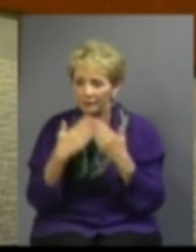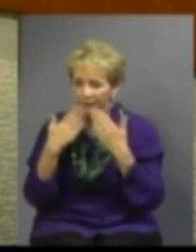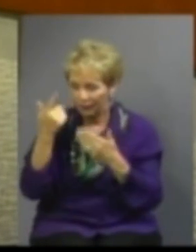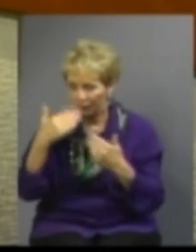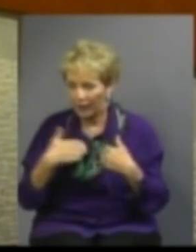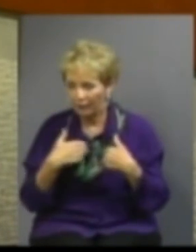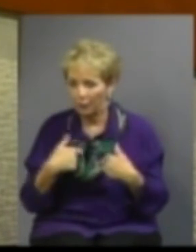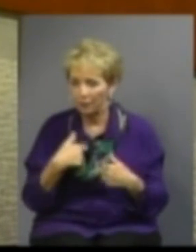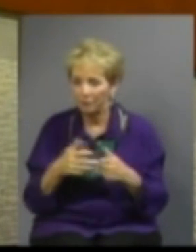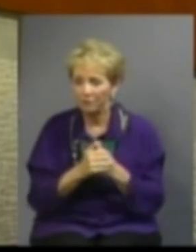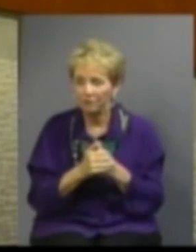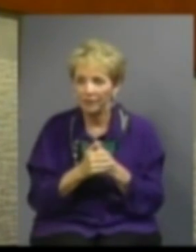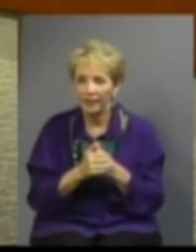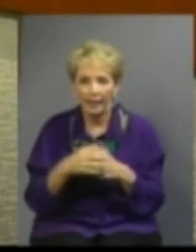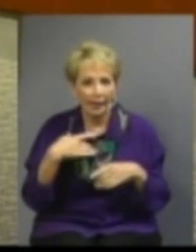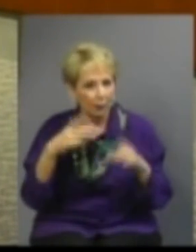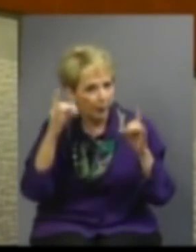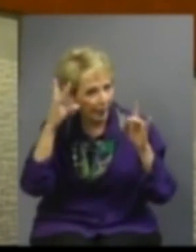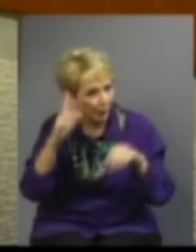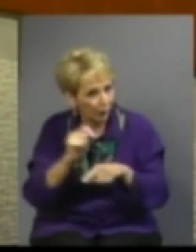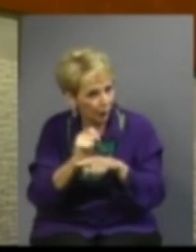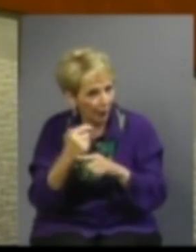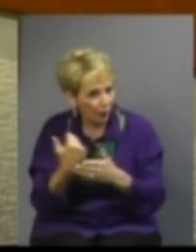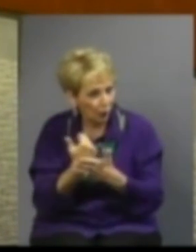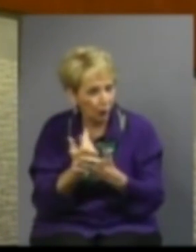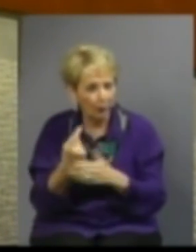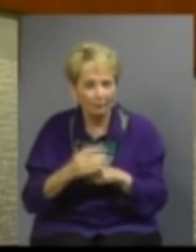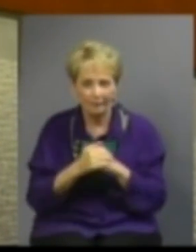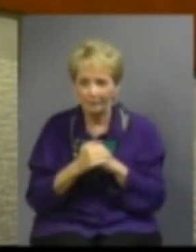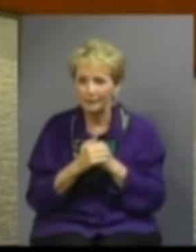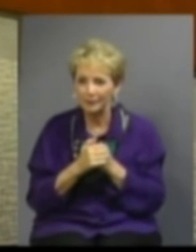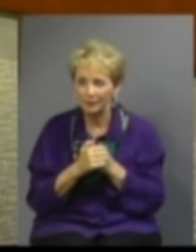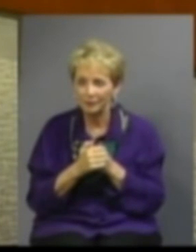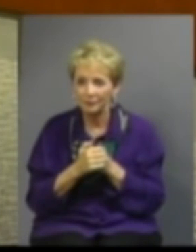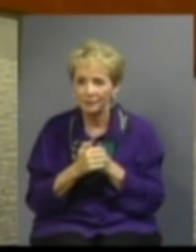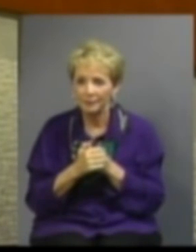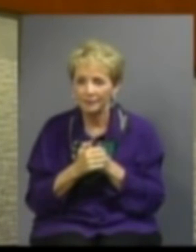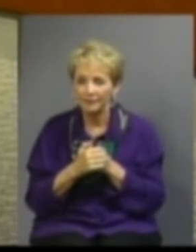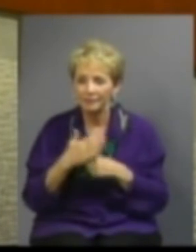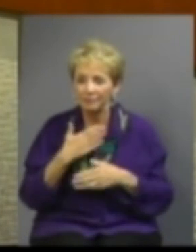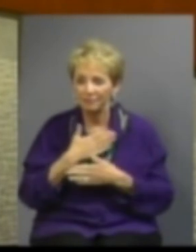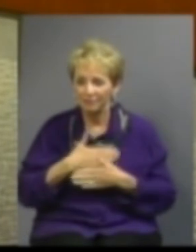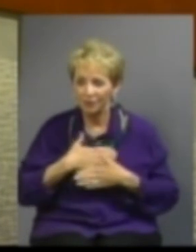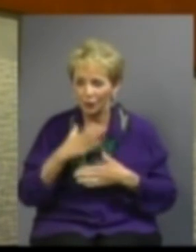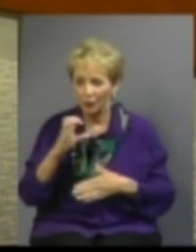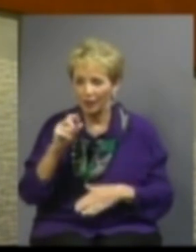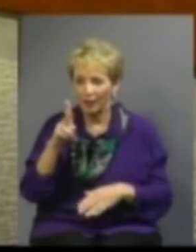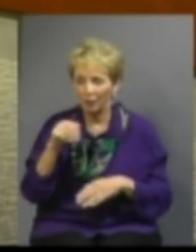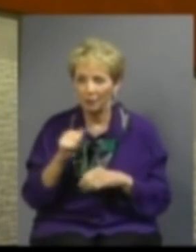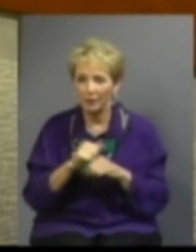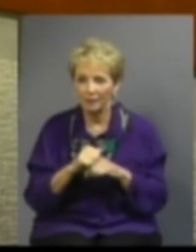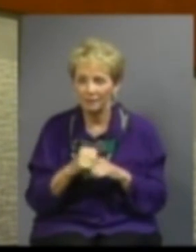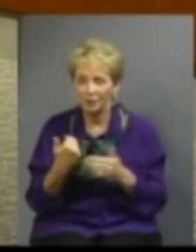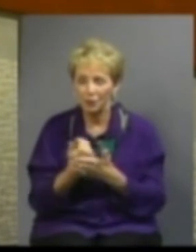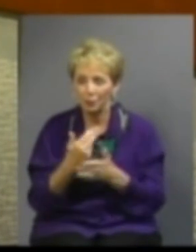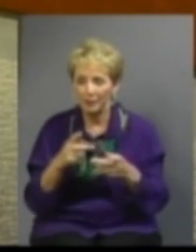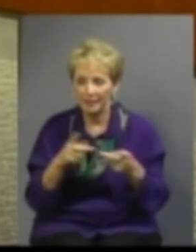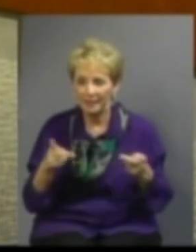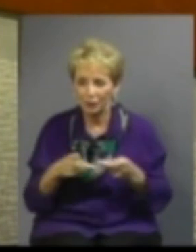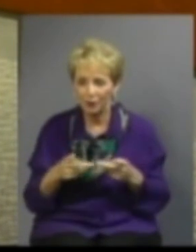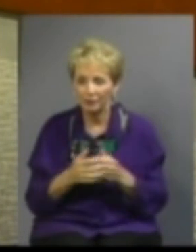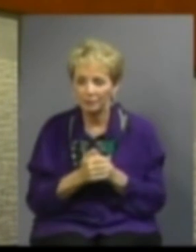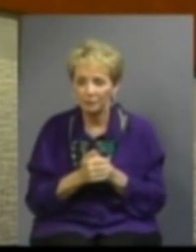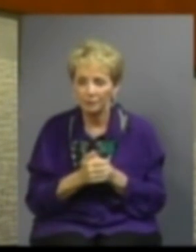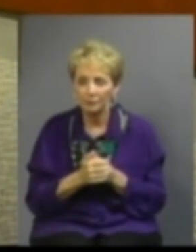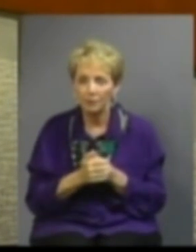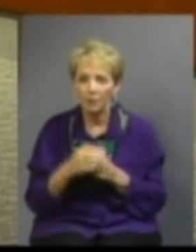you. Thank you. We do hate to train a new one. We do. Enjoy Columbia in its position right now. Yeah.